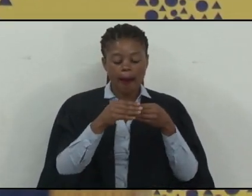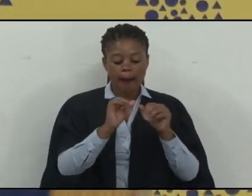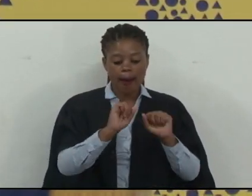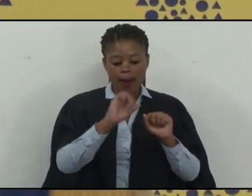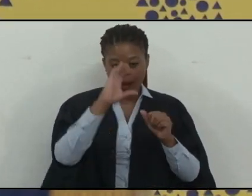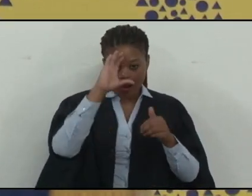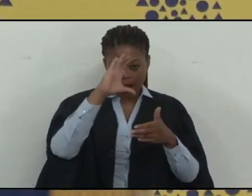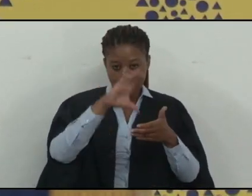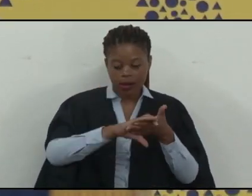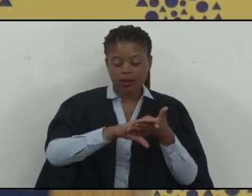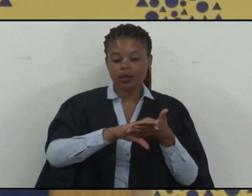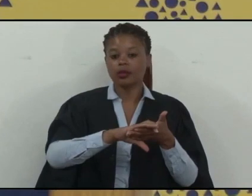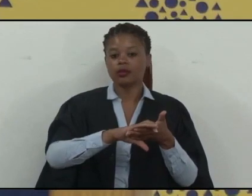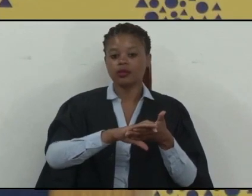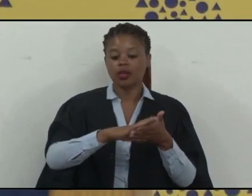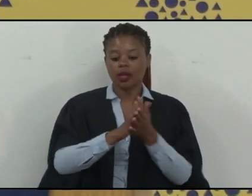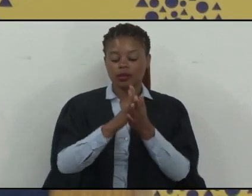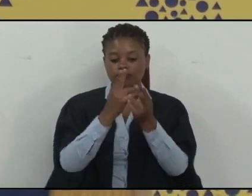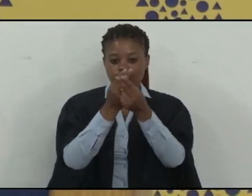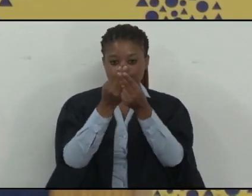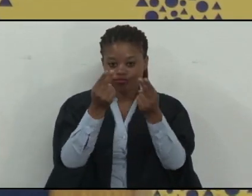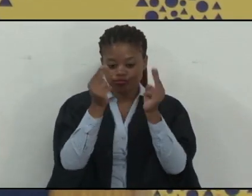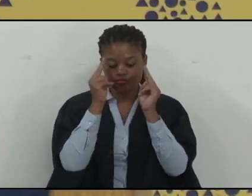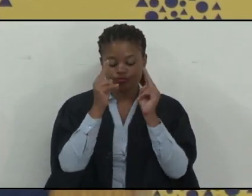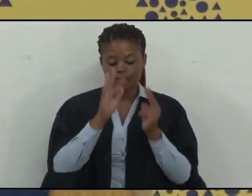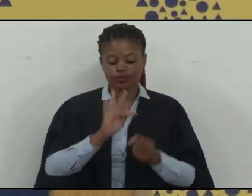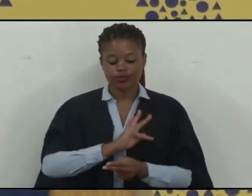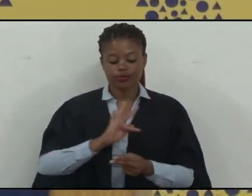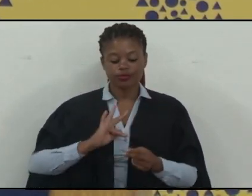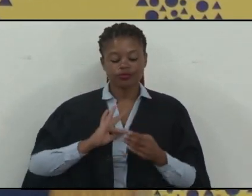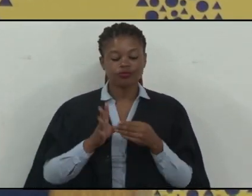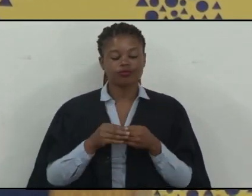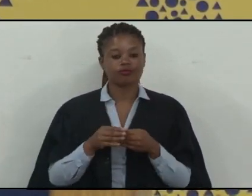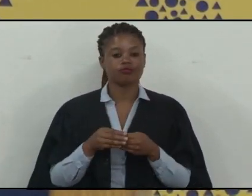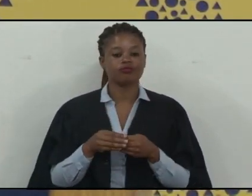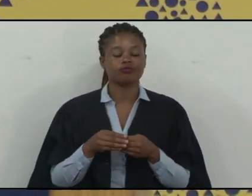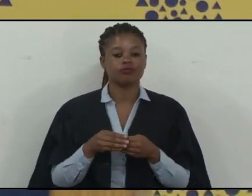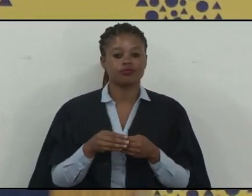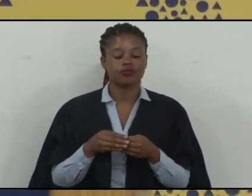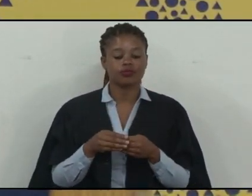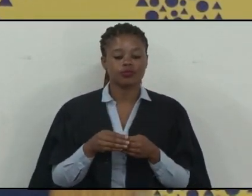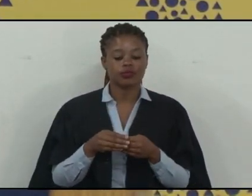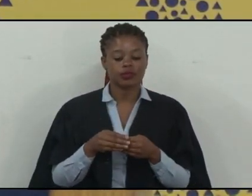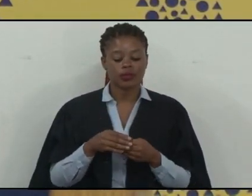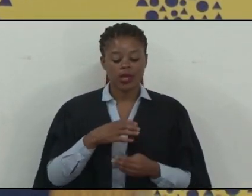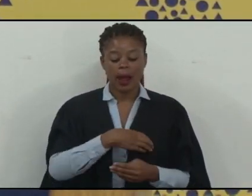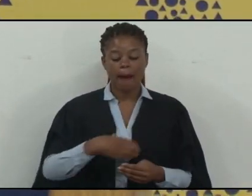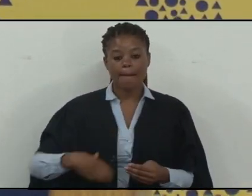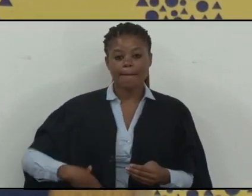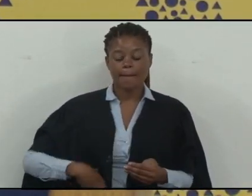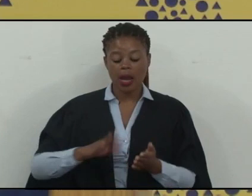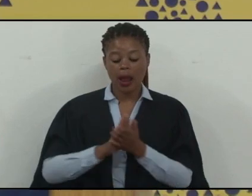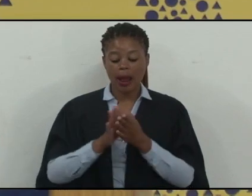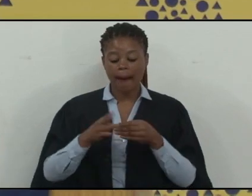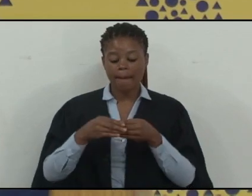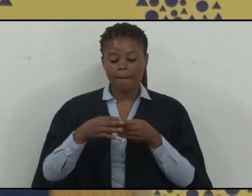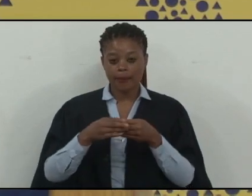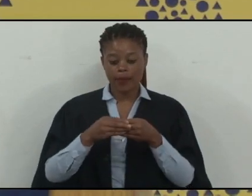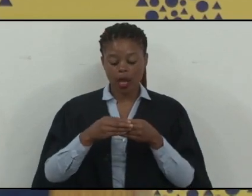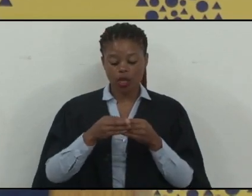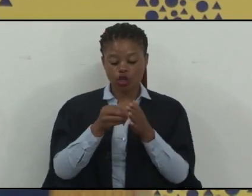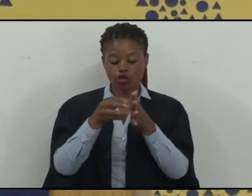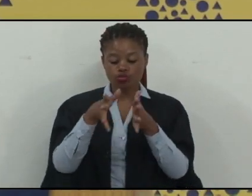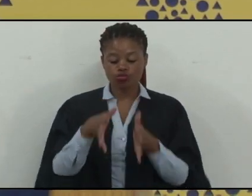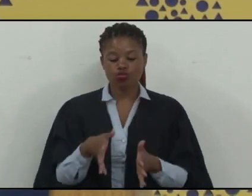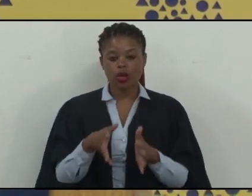Academy, and University staff members. President and members of the Student